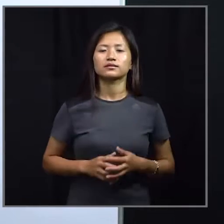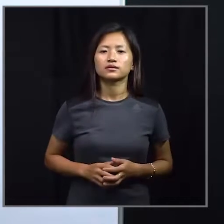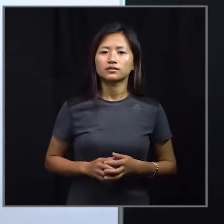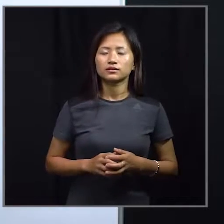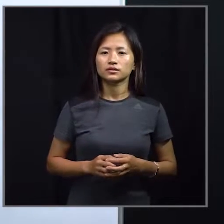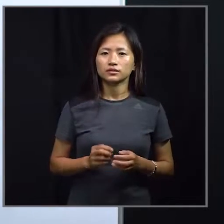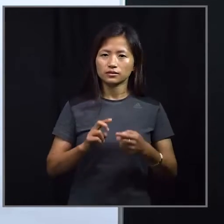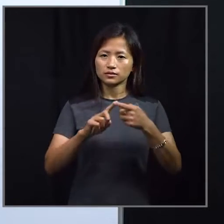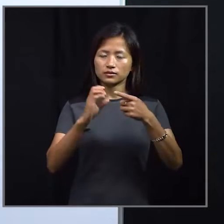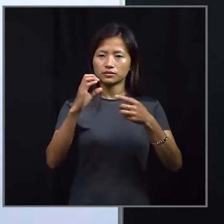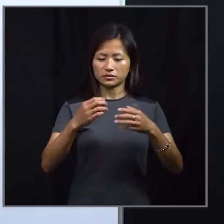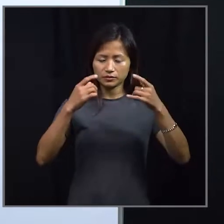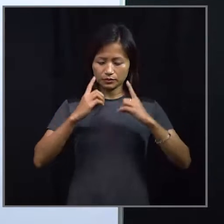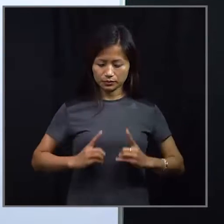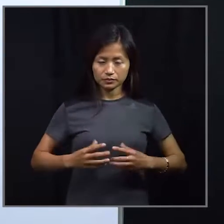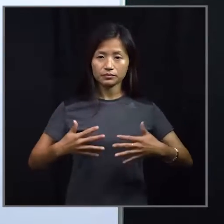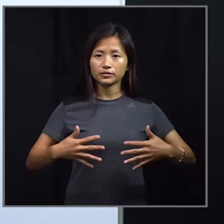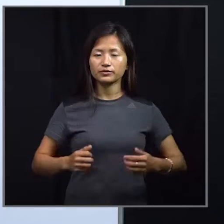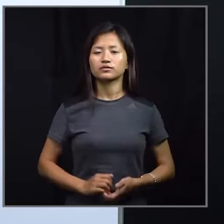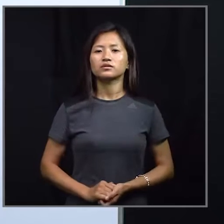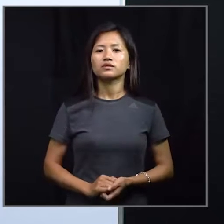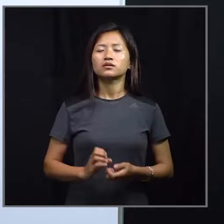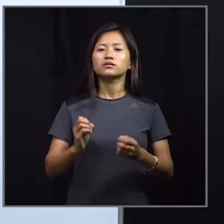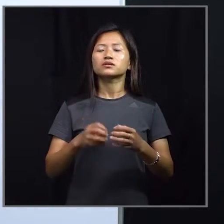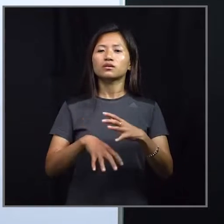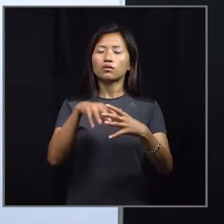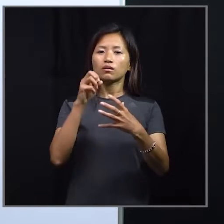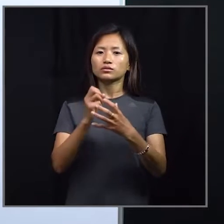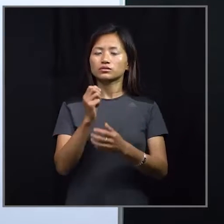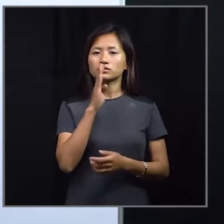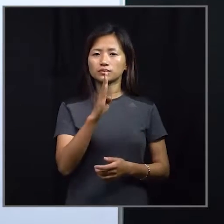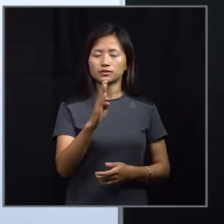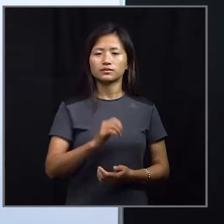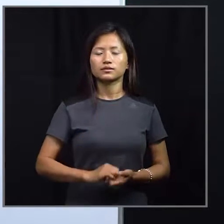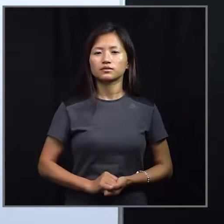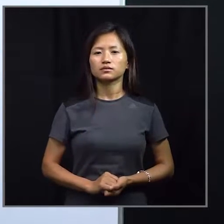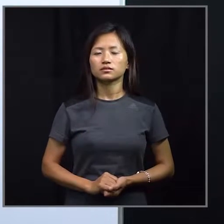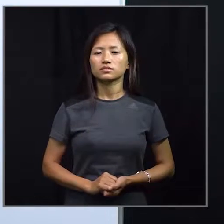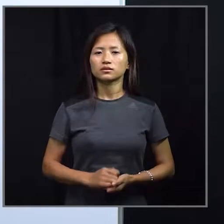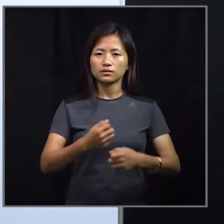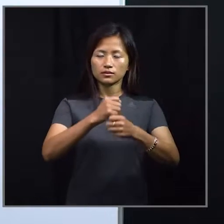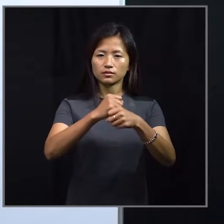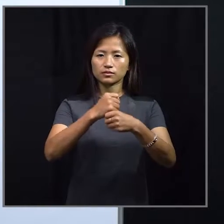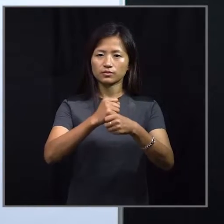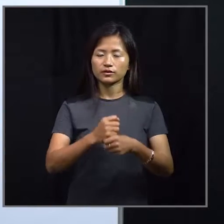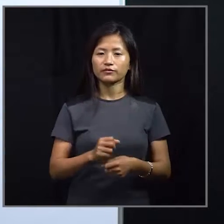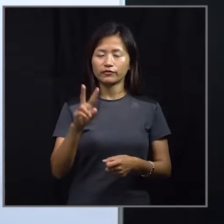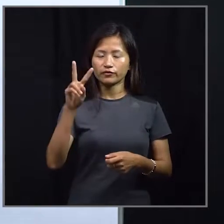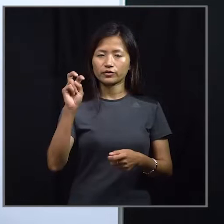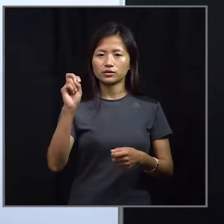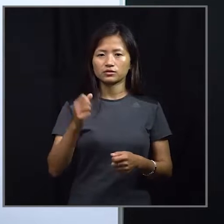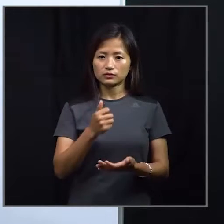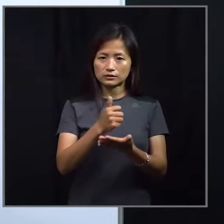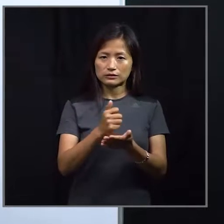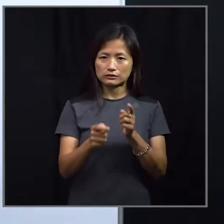it analyzes the economic behavior as they ought to be. All right, and at the same time, by making value judgment whether